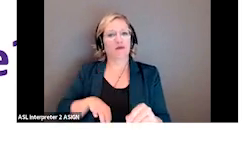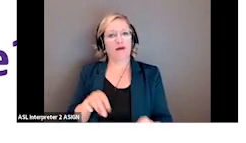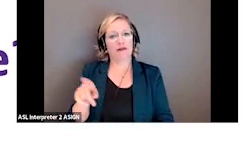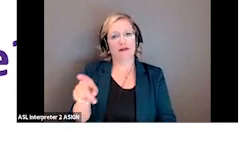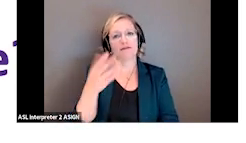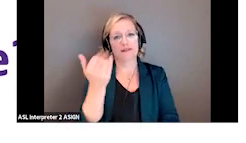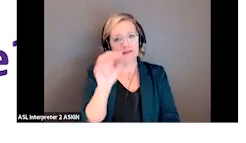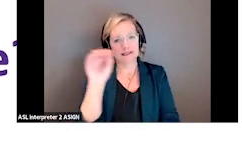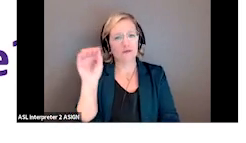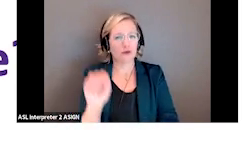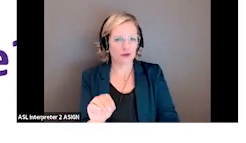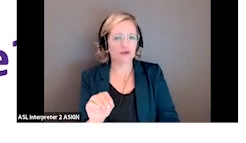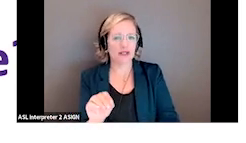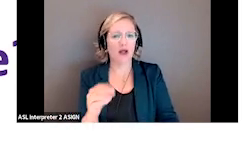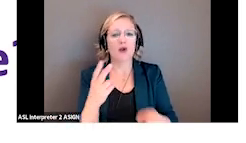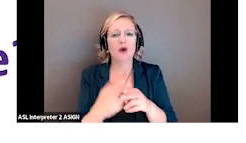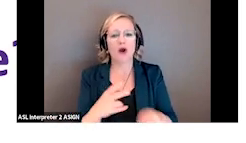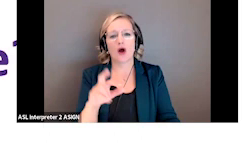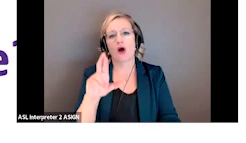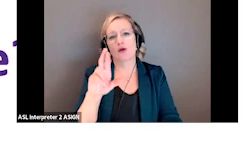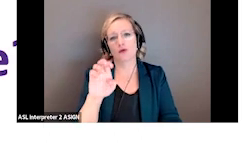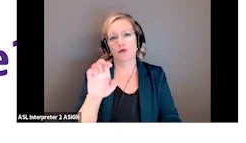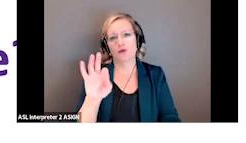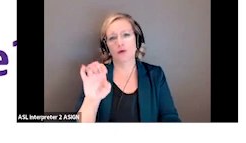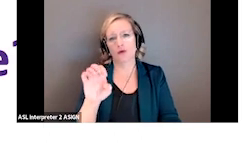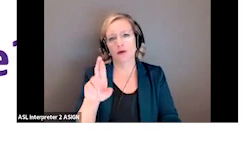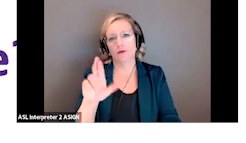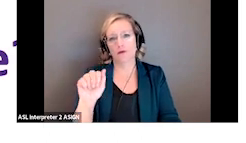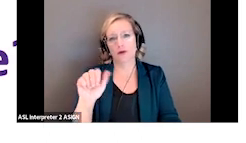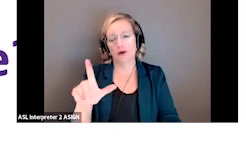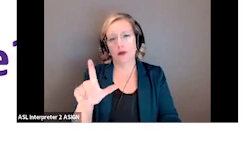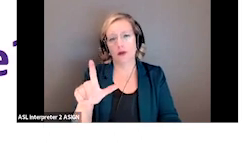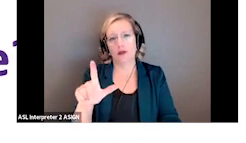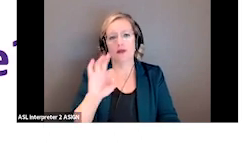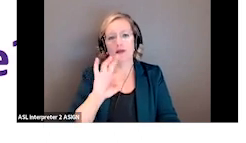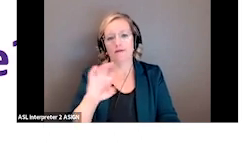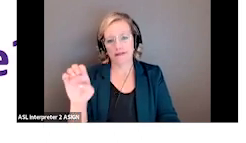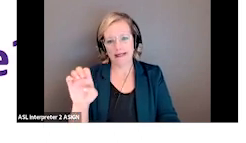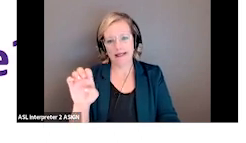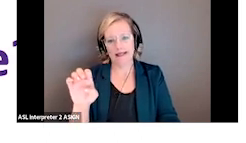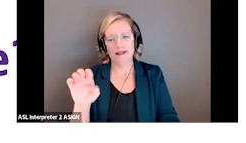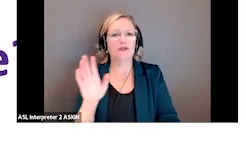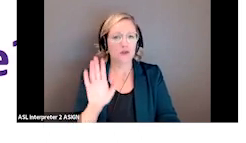some differences and whatnot that we can talk about, but you have to account for 15% of the